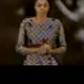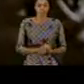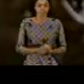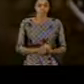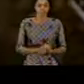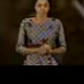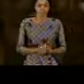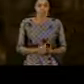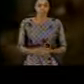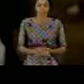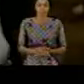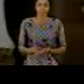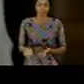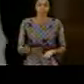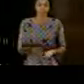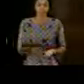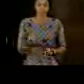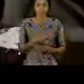our eyes together.